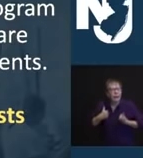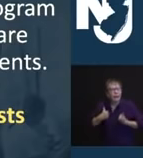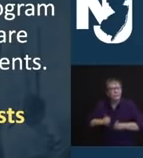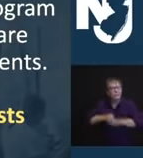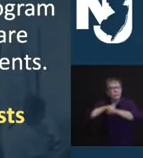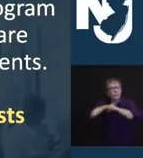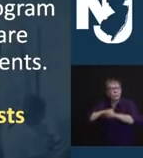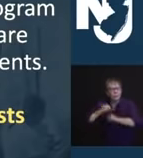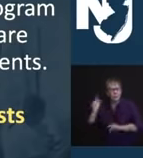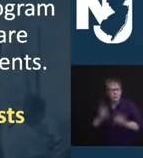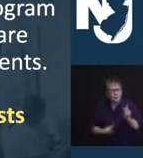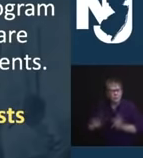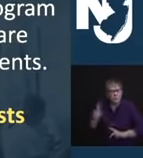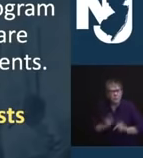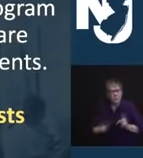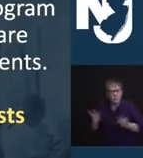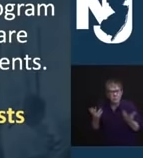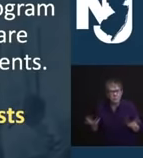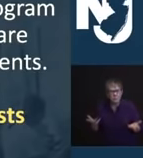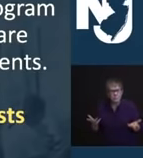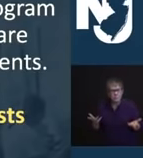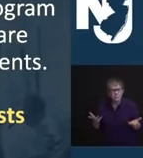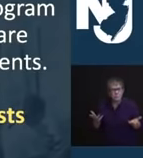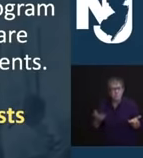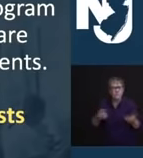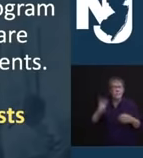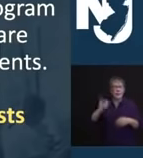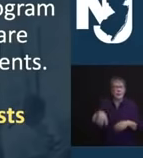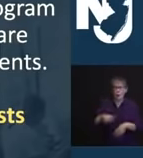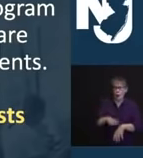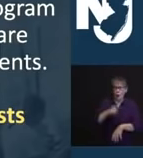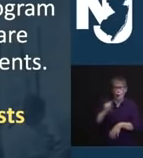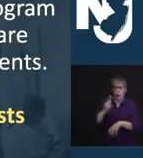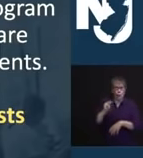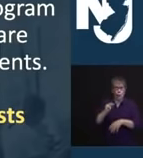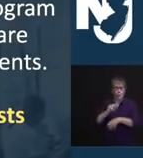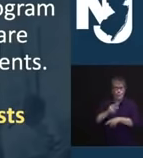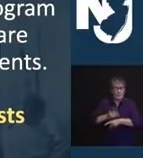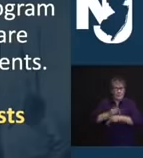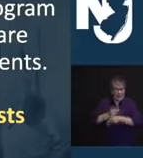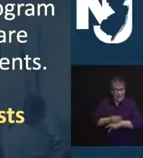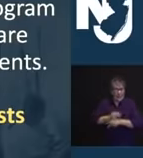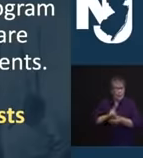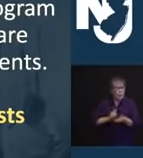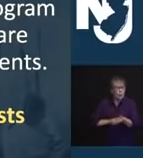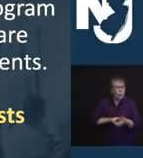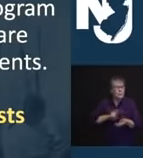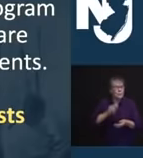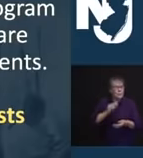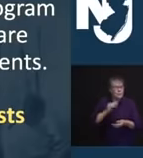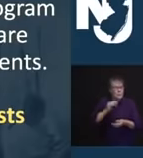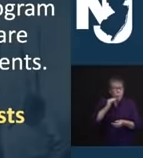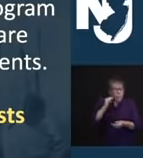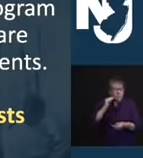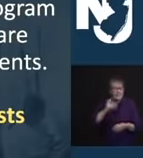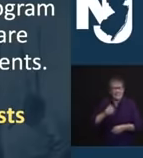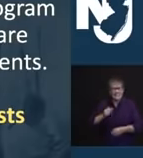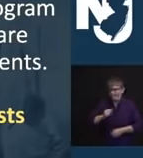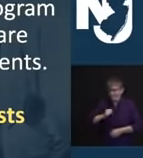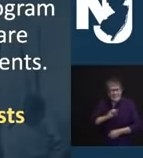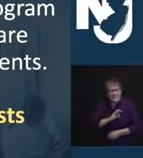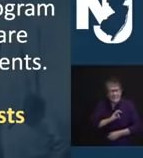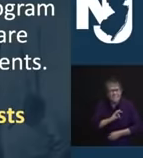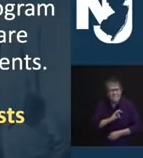facility staff are to be tested either every other day if they work 3 consecutive days, or when 48 hours have passed since their last